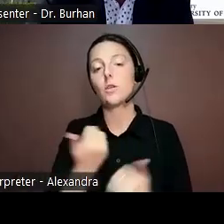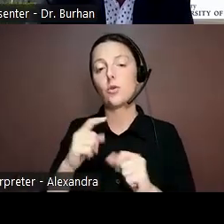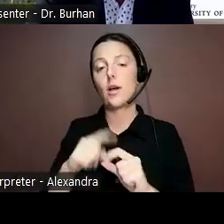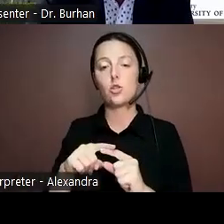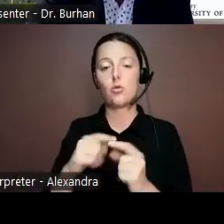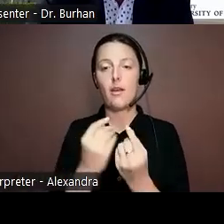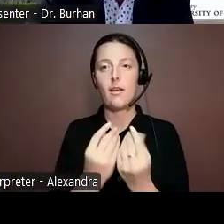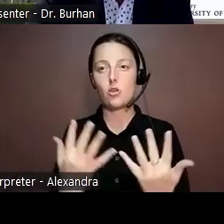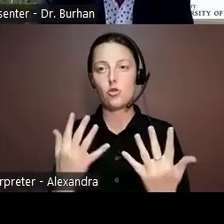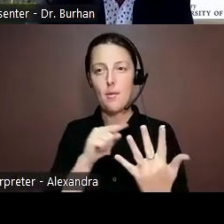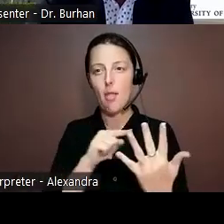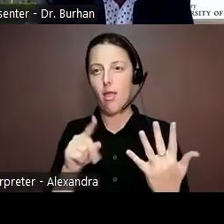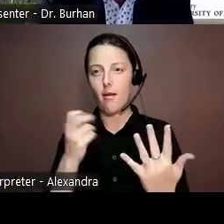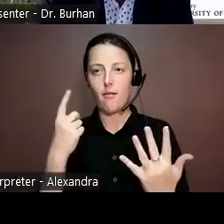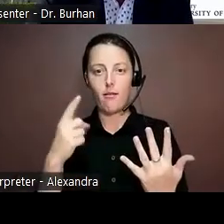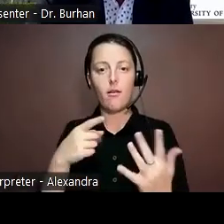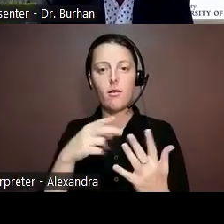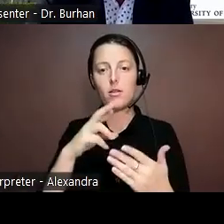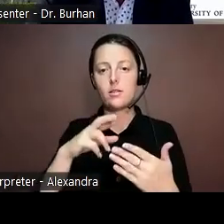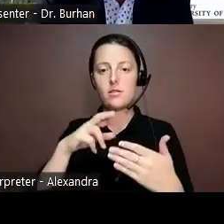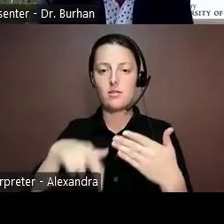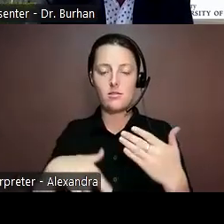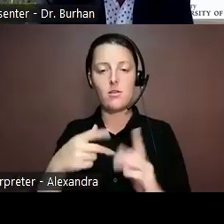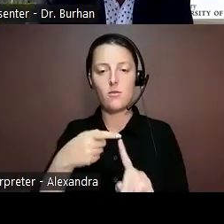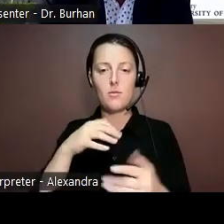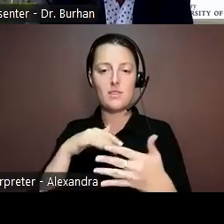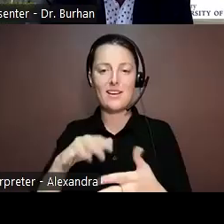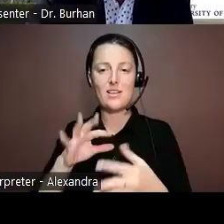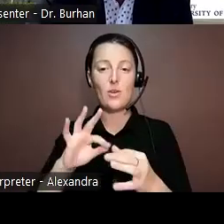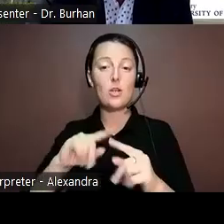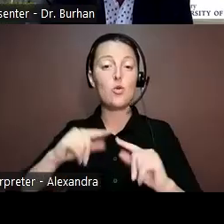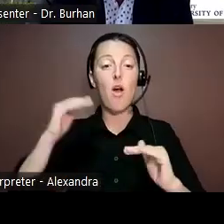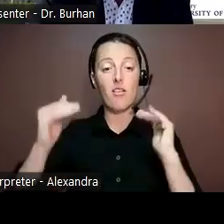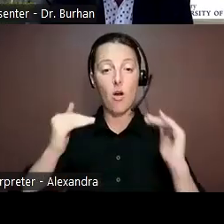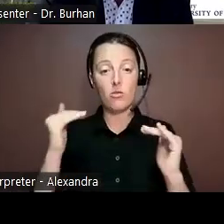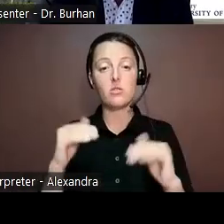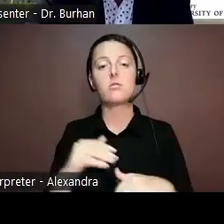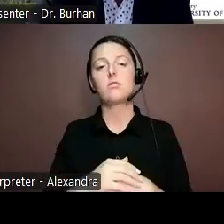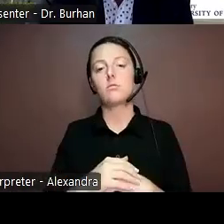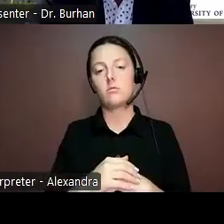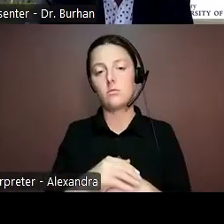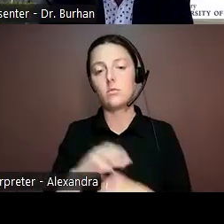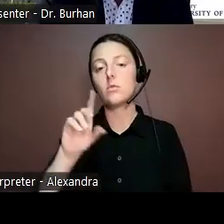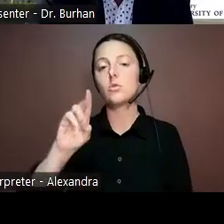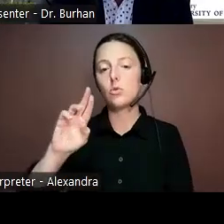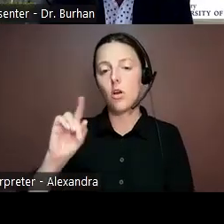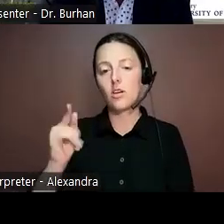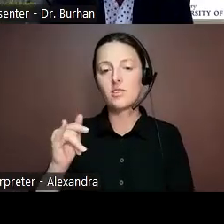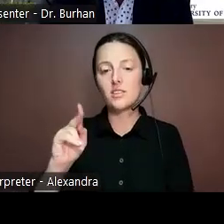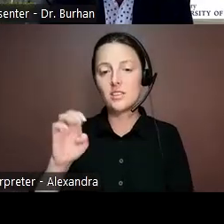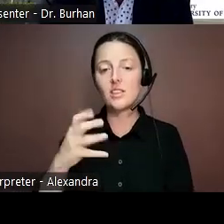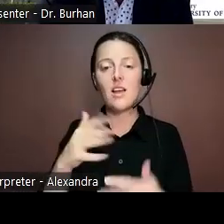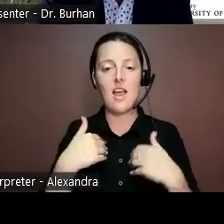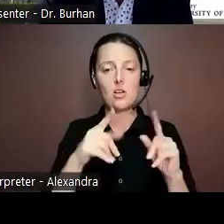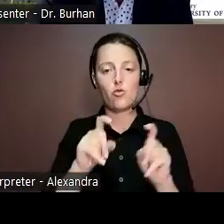seniors. I know that duloxetine has trials that included seniors. So in general,